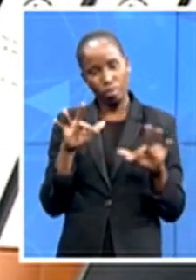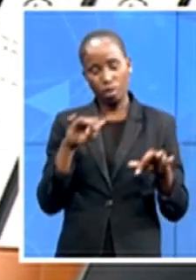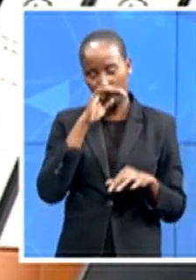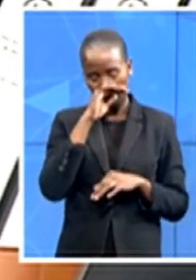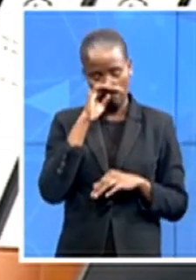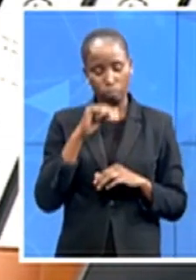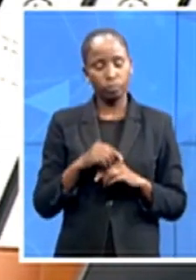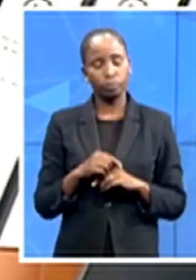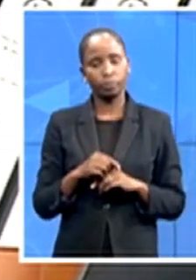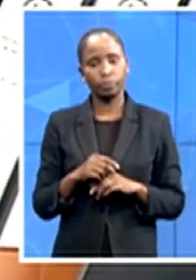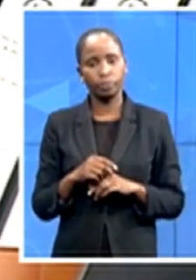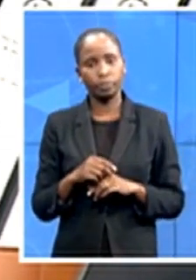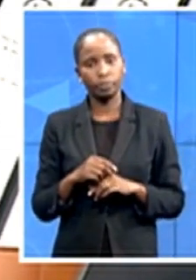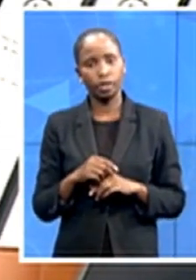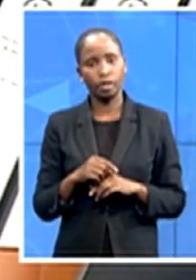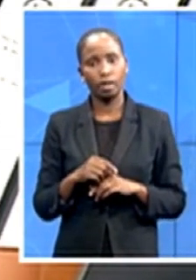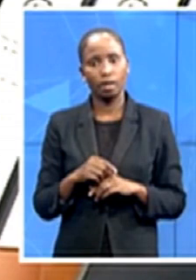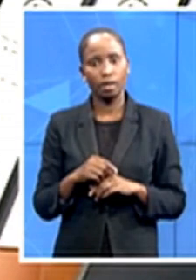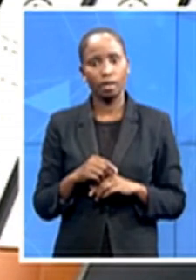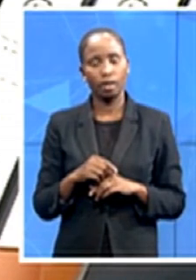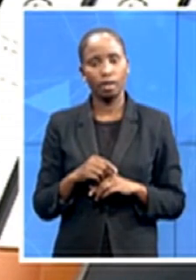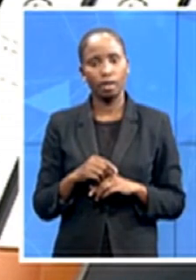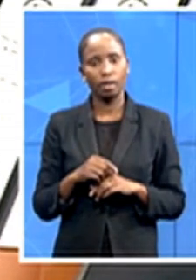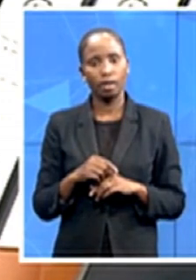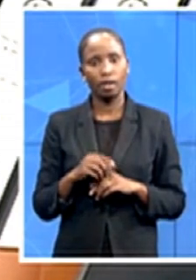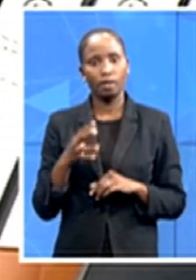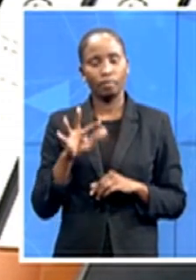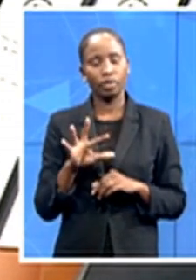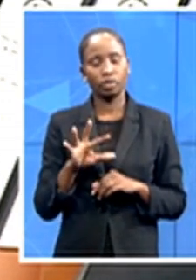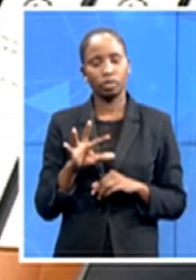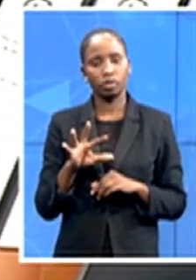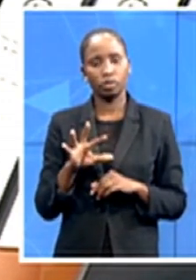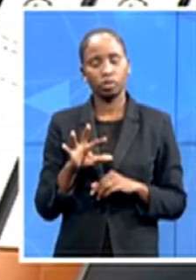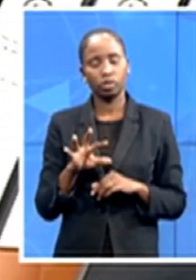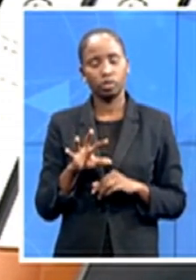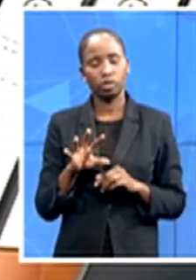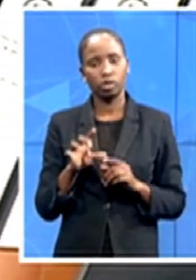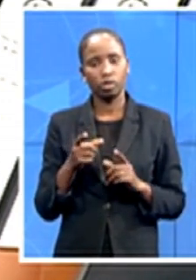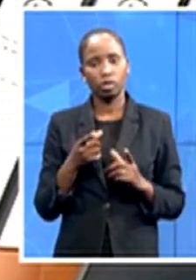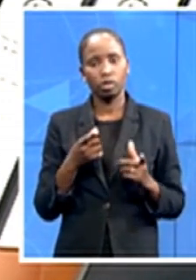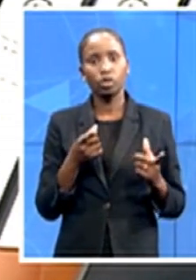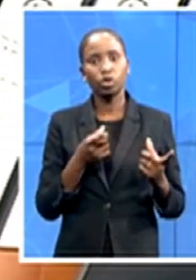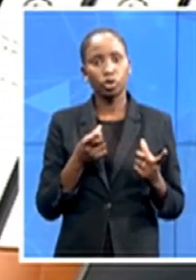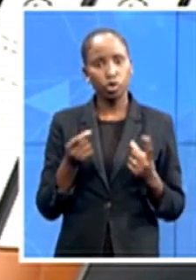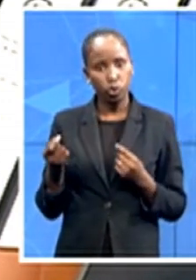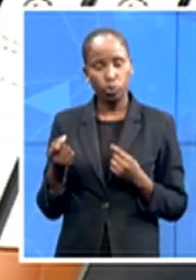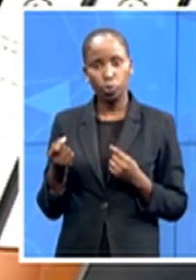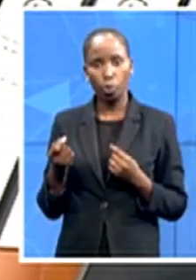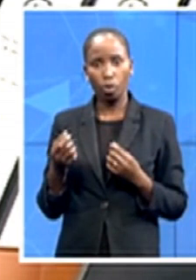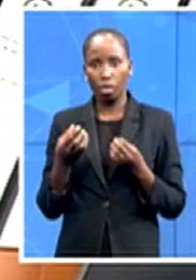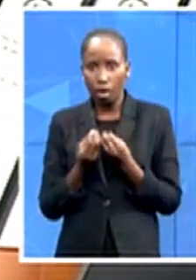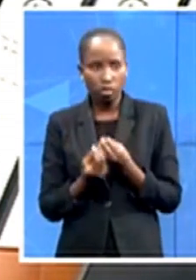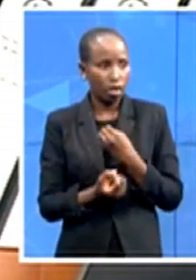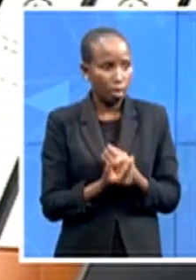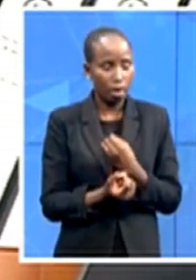have had line of sight of everything taking place in the state. And that happens to be the case